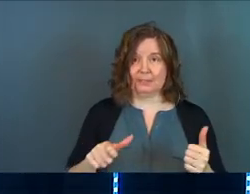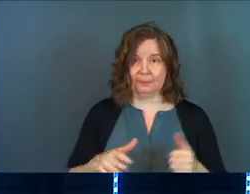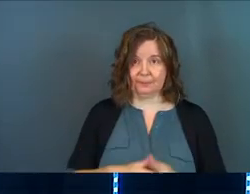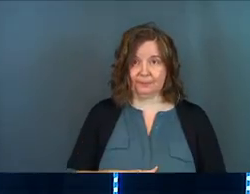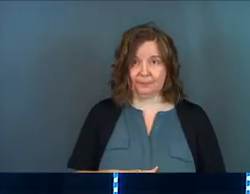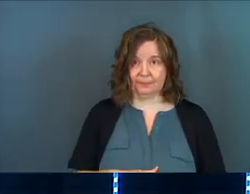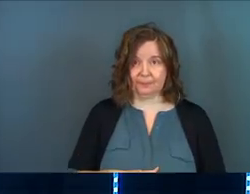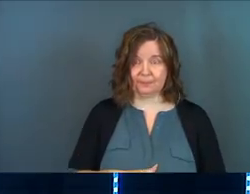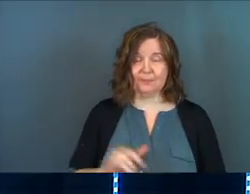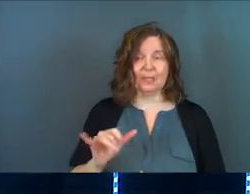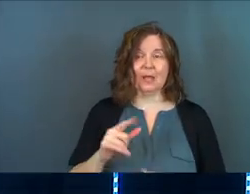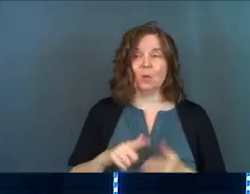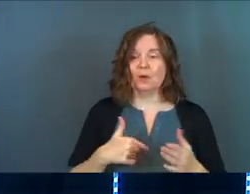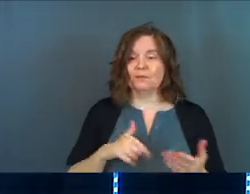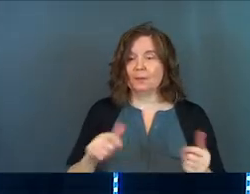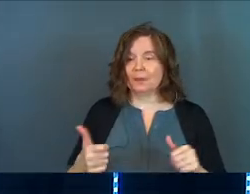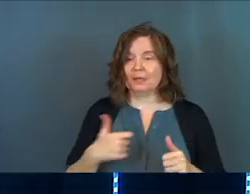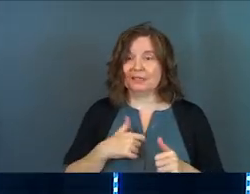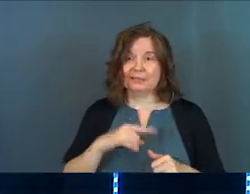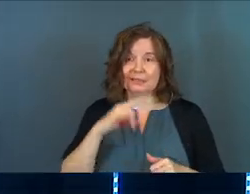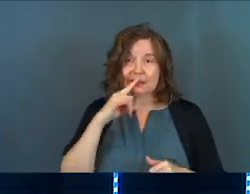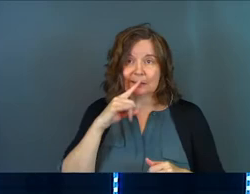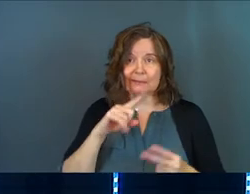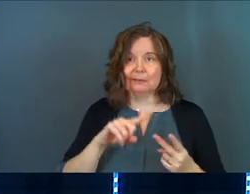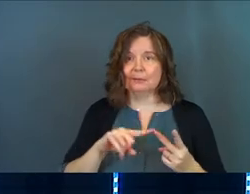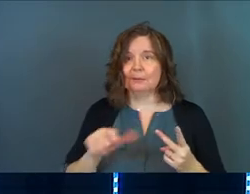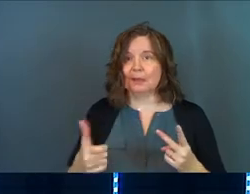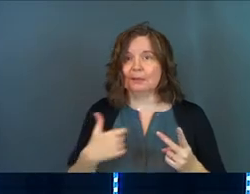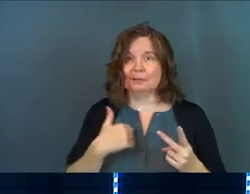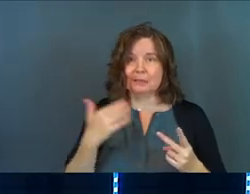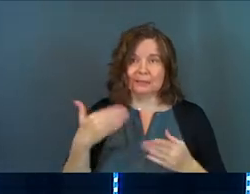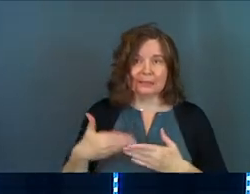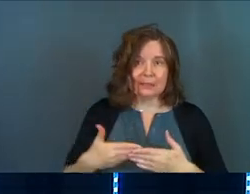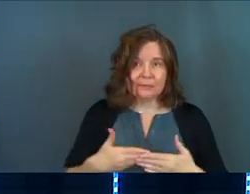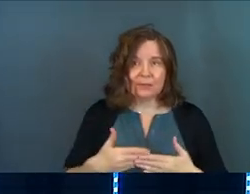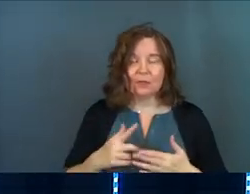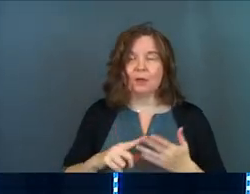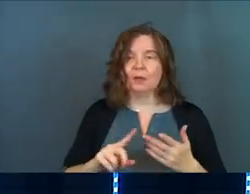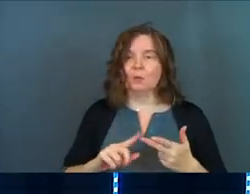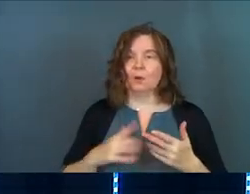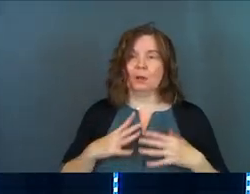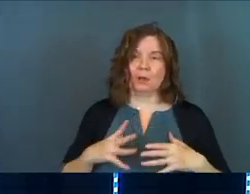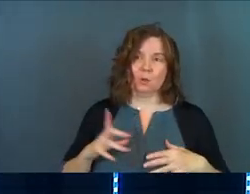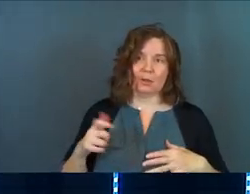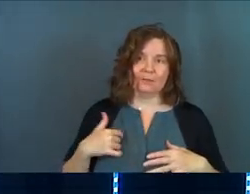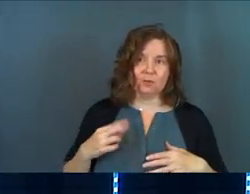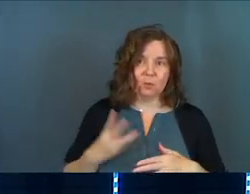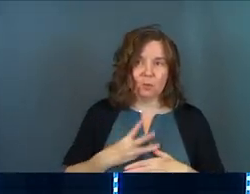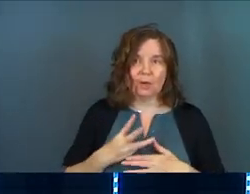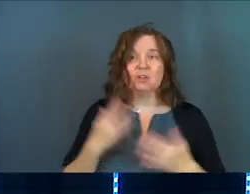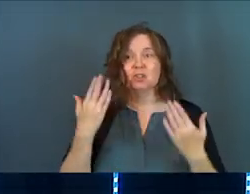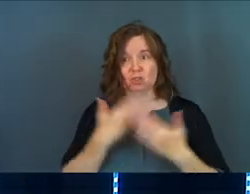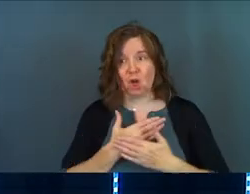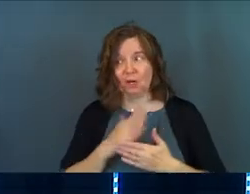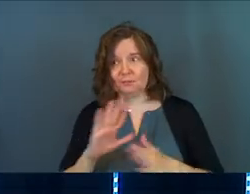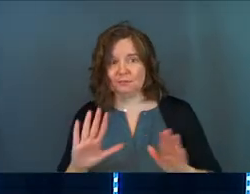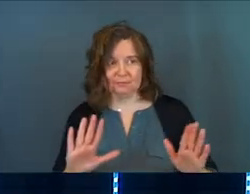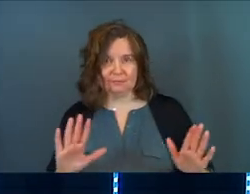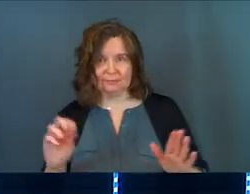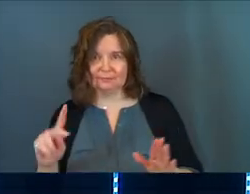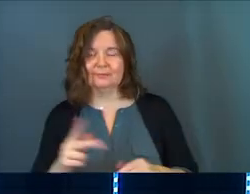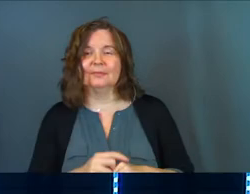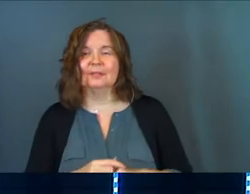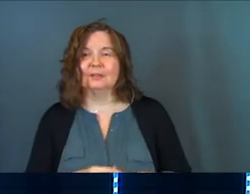baptism. Like, what if I was baptized as a kid? What if I was baptized as an infant? What kind of clothes do I have to wear? Dark clothes, you